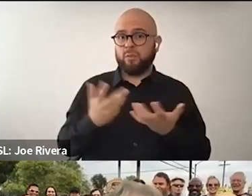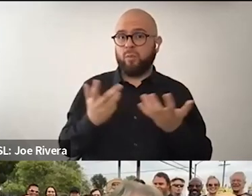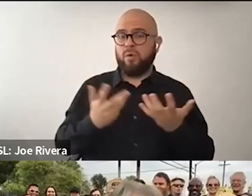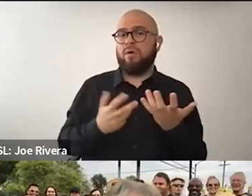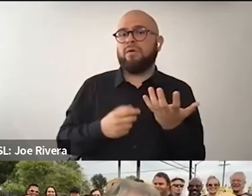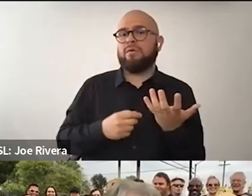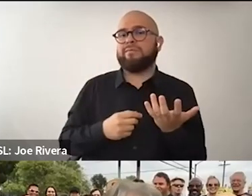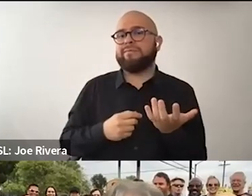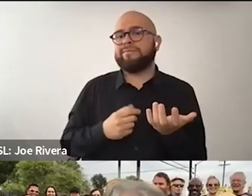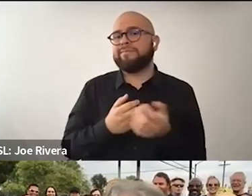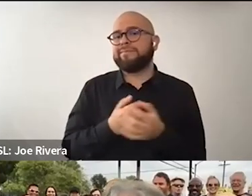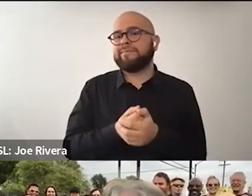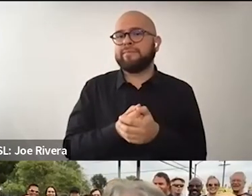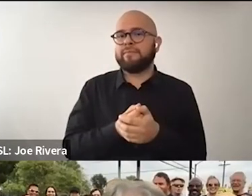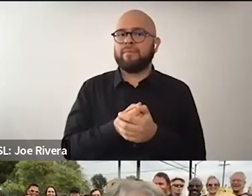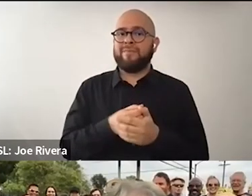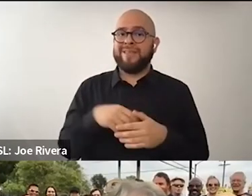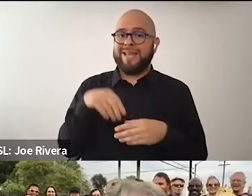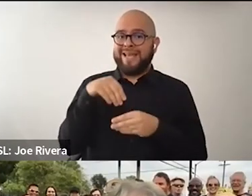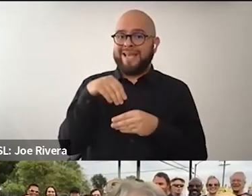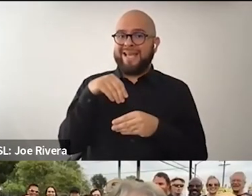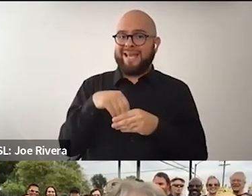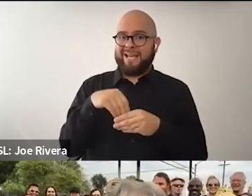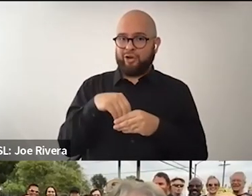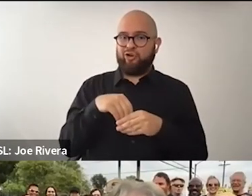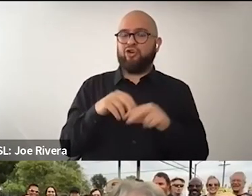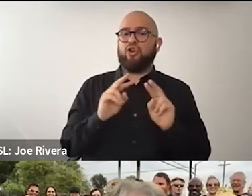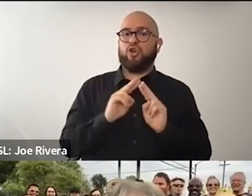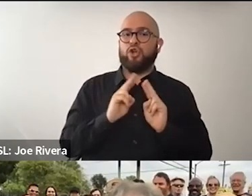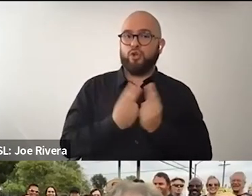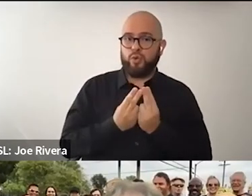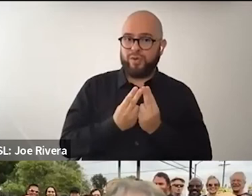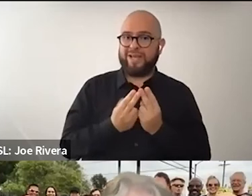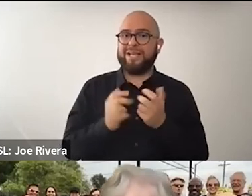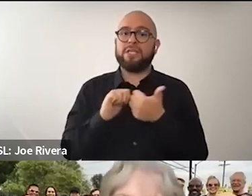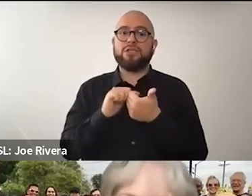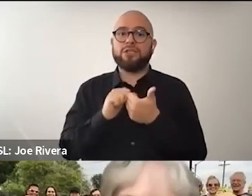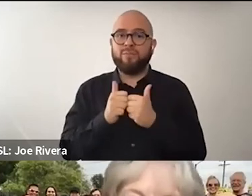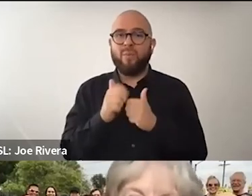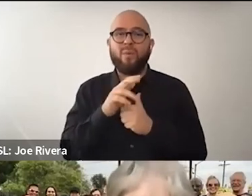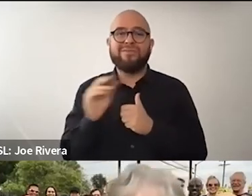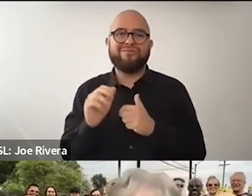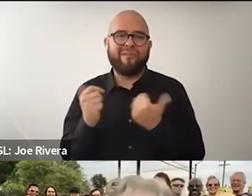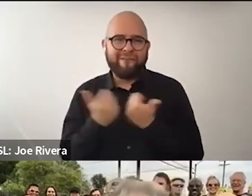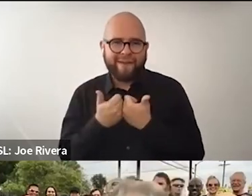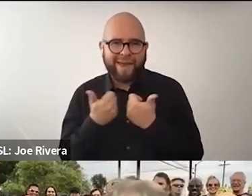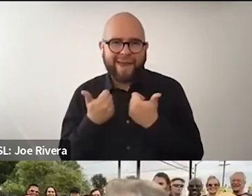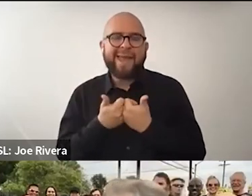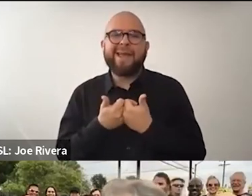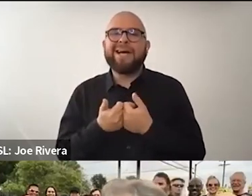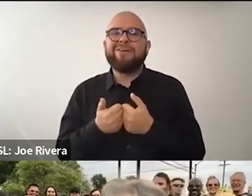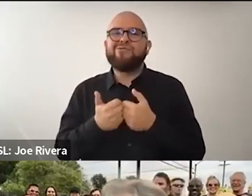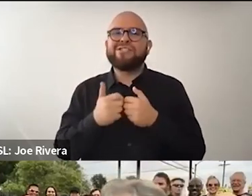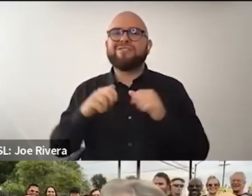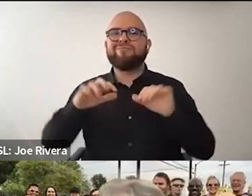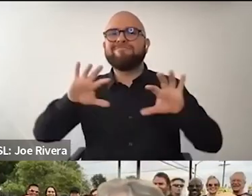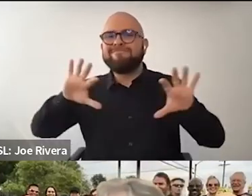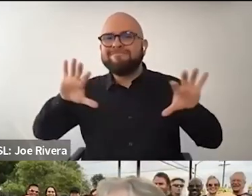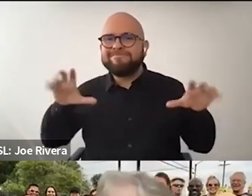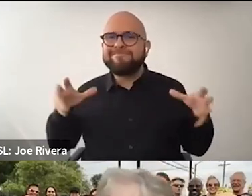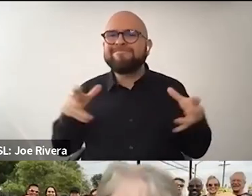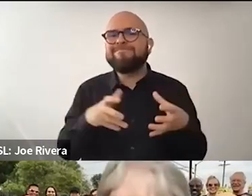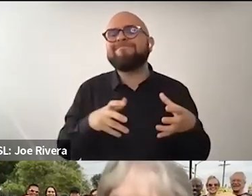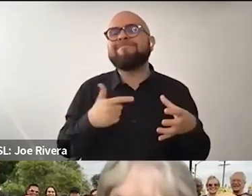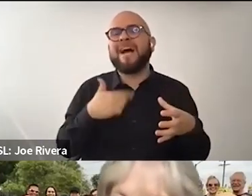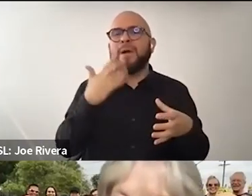union sports and games, things like that, or gets togethers. You know, I mean, talking a little old school here, but if you get